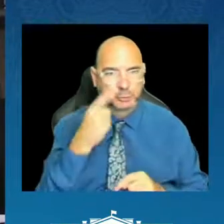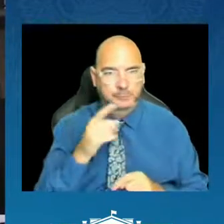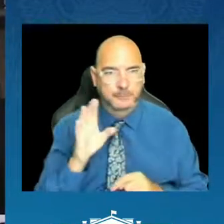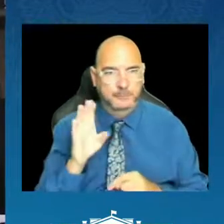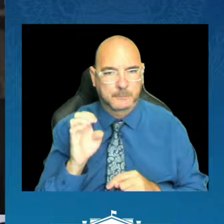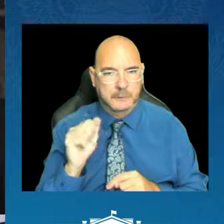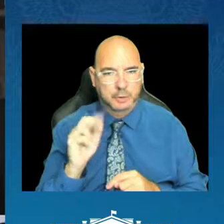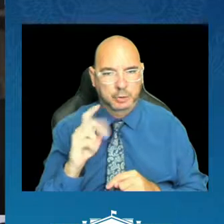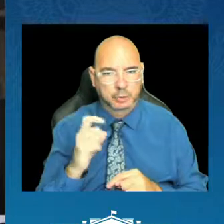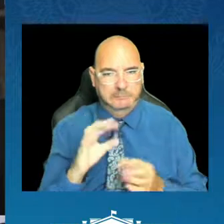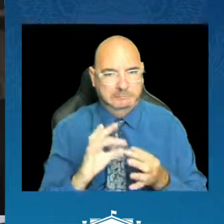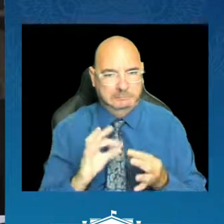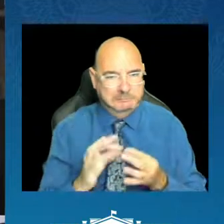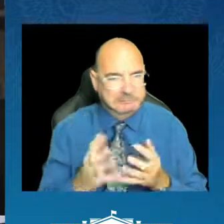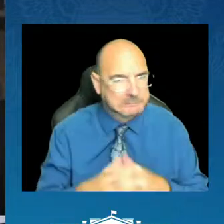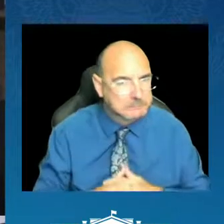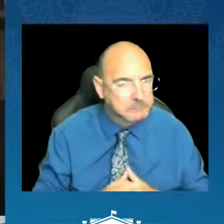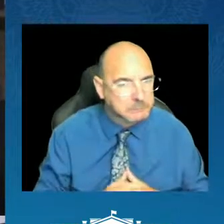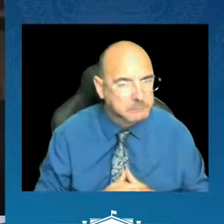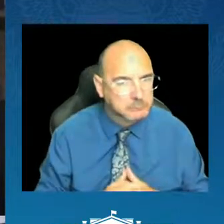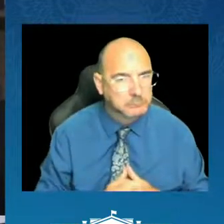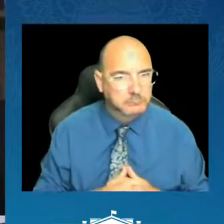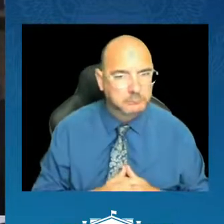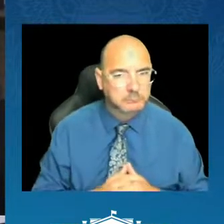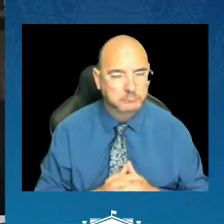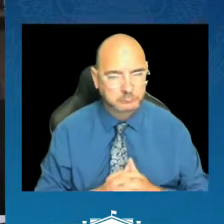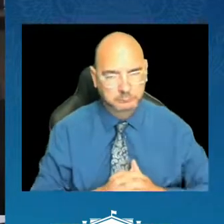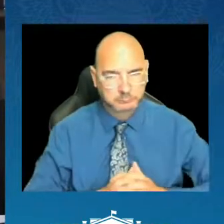maternal mortality.